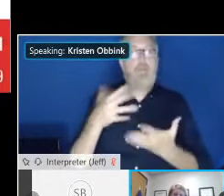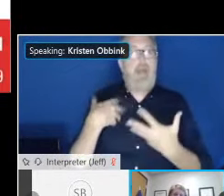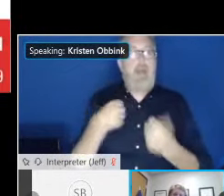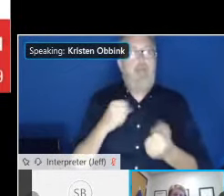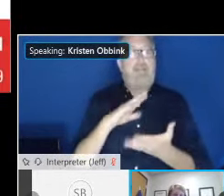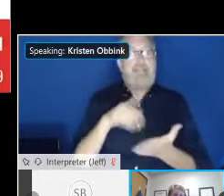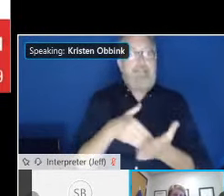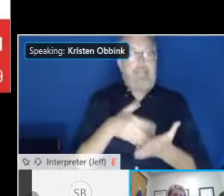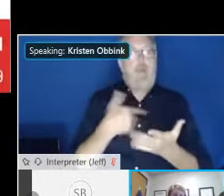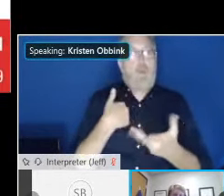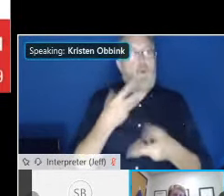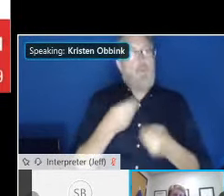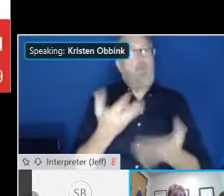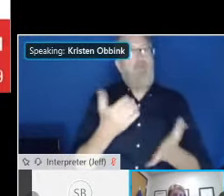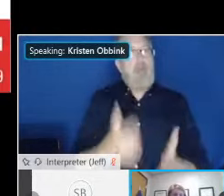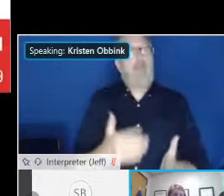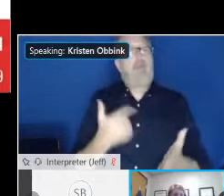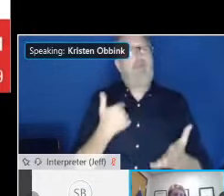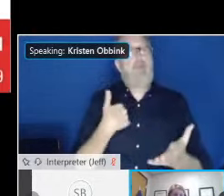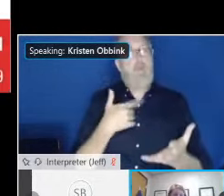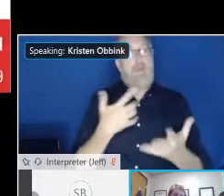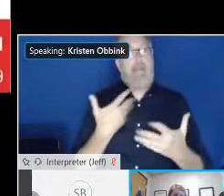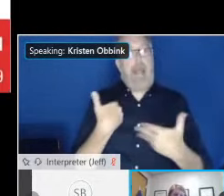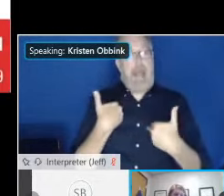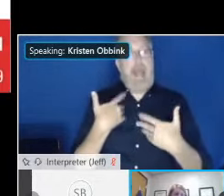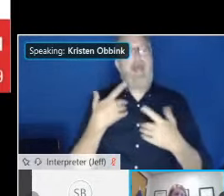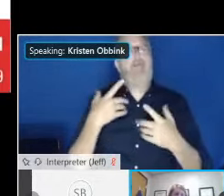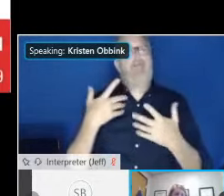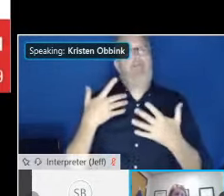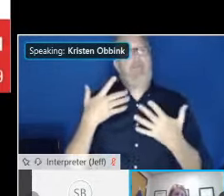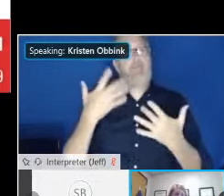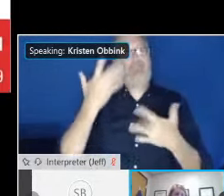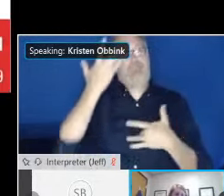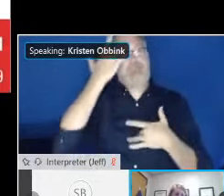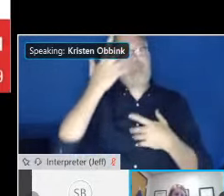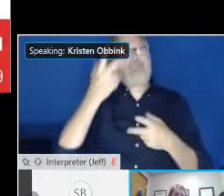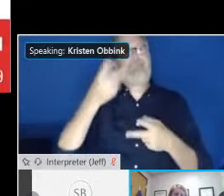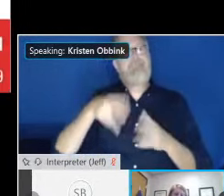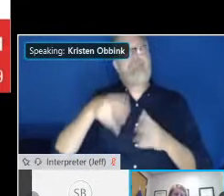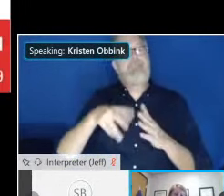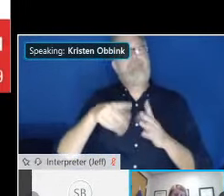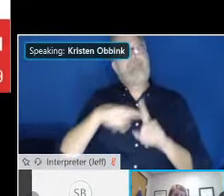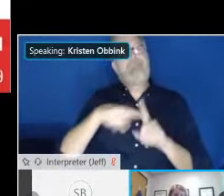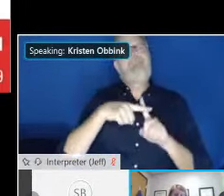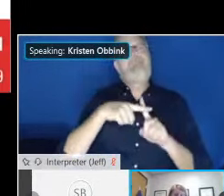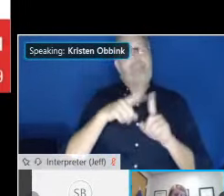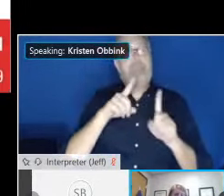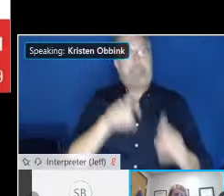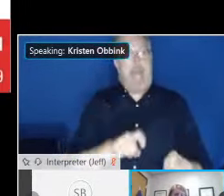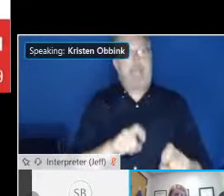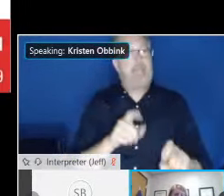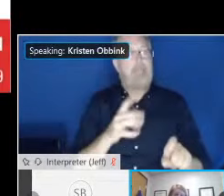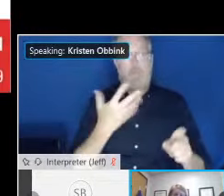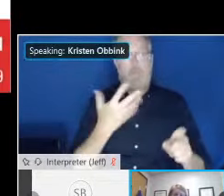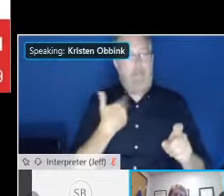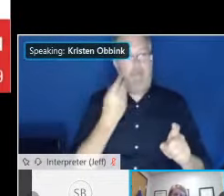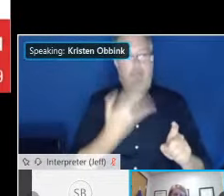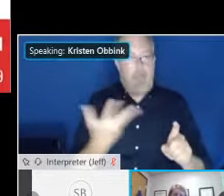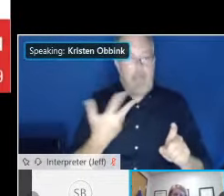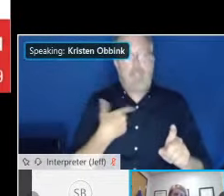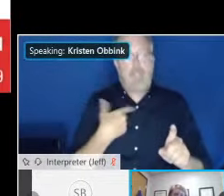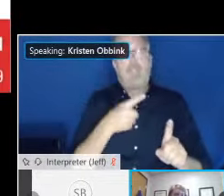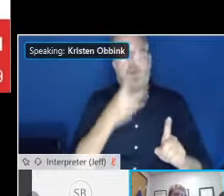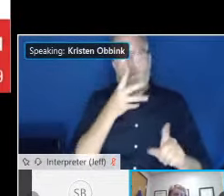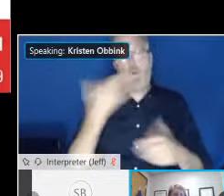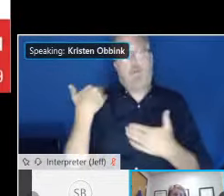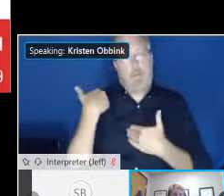provider on those, and so we have that positive test result and the negative results. And people who are tested at external sites, so such